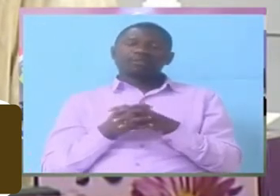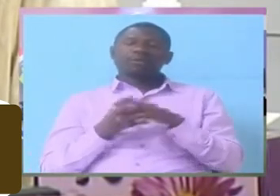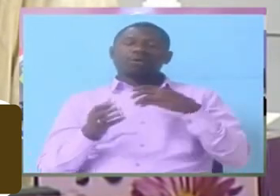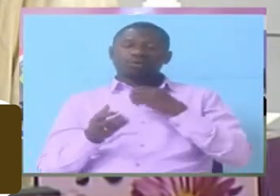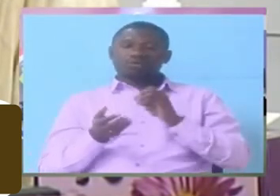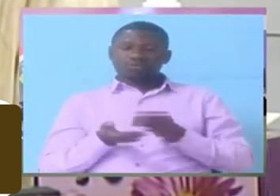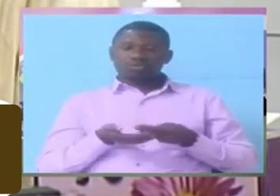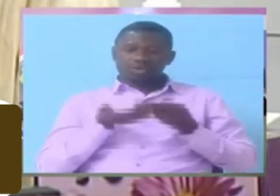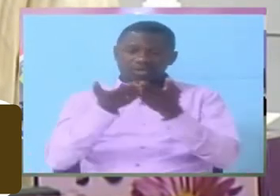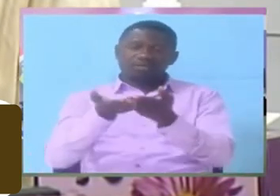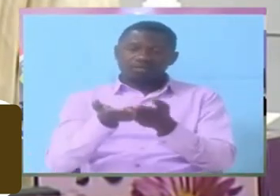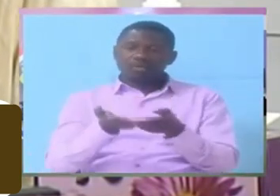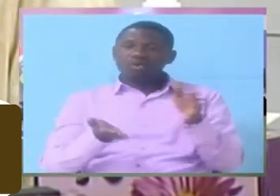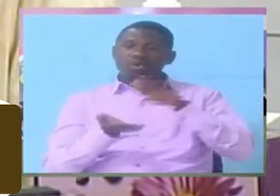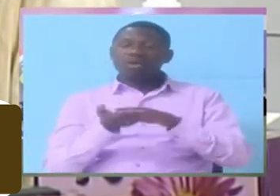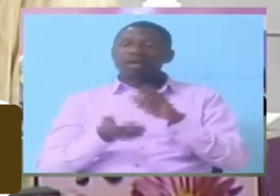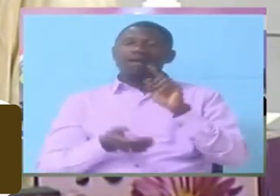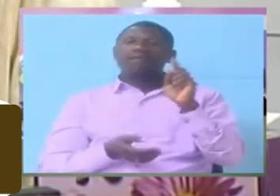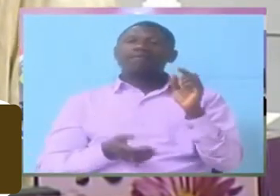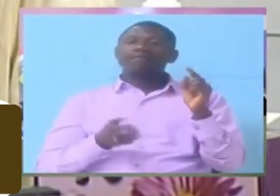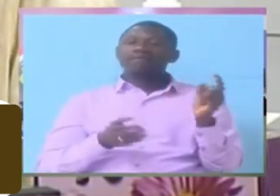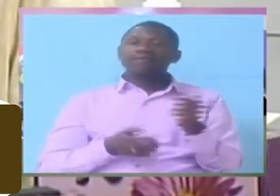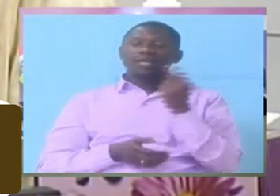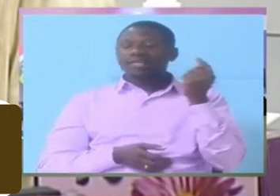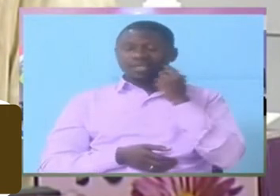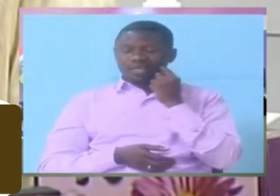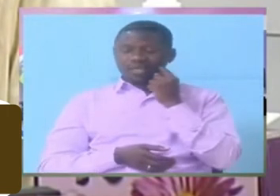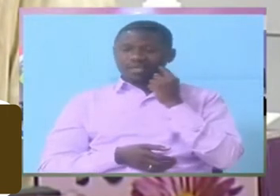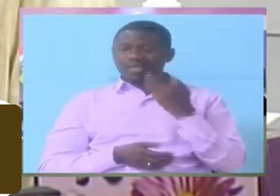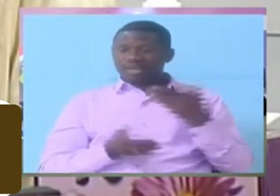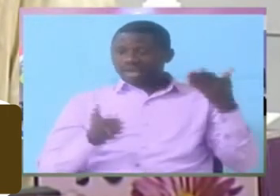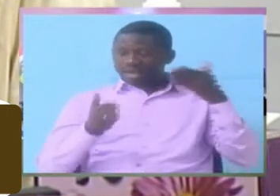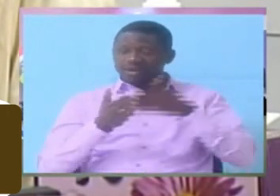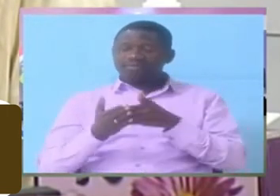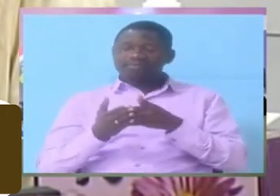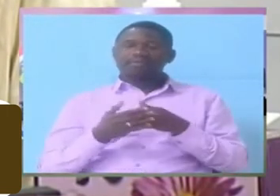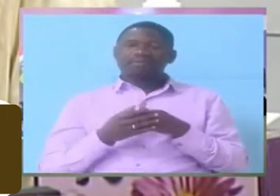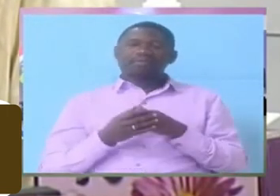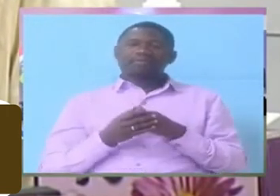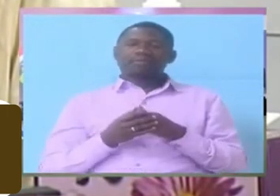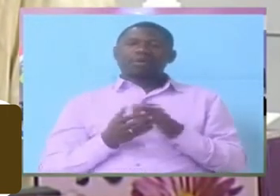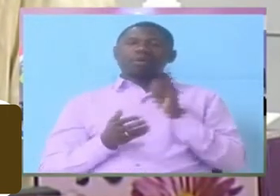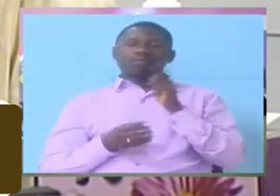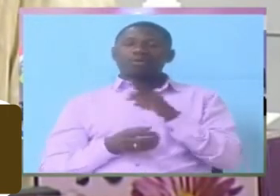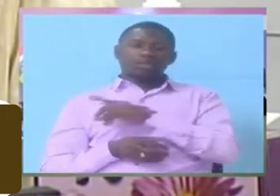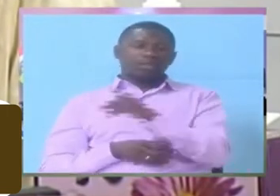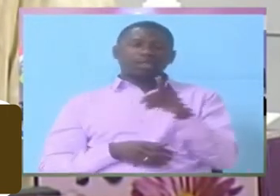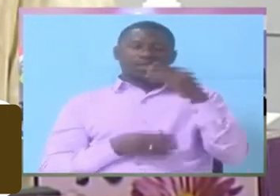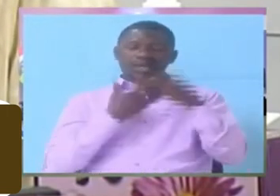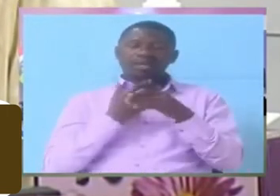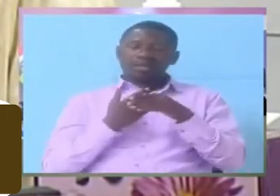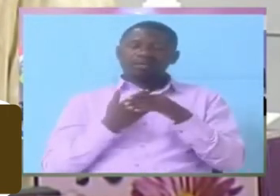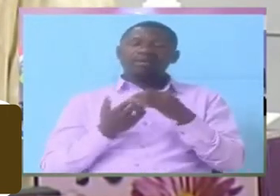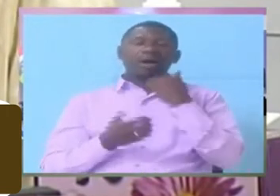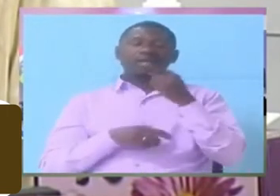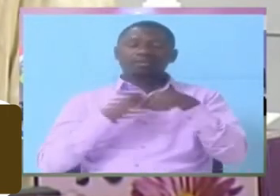submit it on their very day. Lafta nun kaw kaiti kaito dile lumem fongo yifrata jang. But they never requested for it. Bari